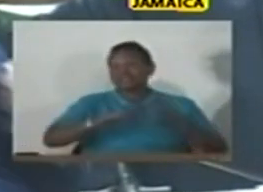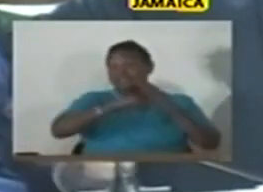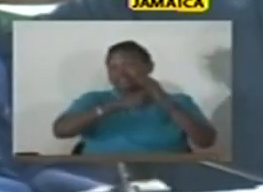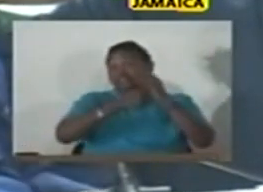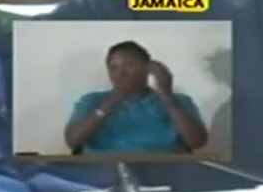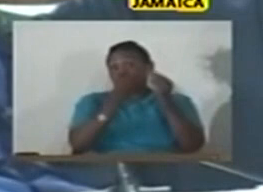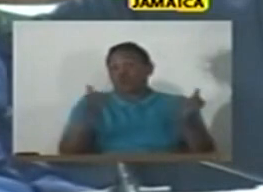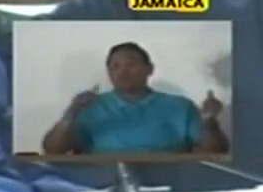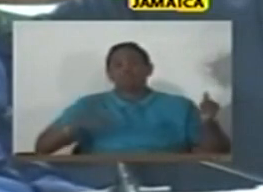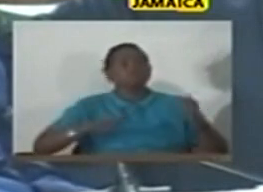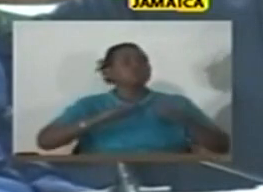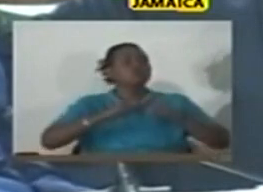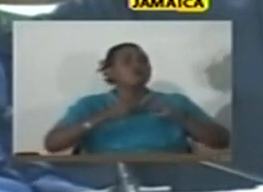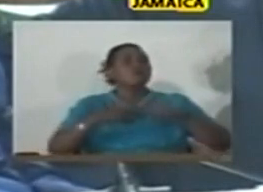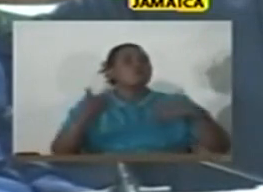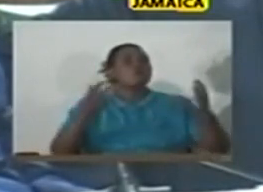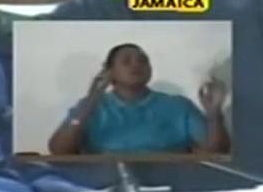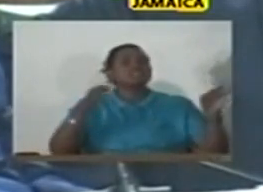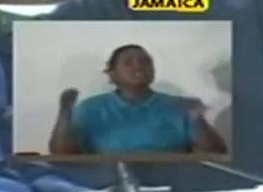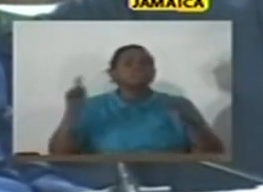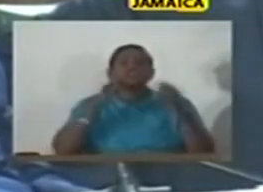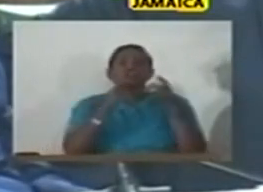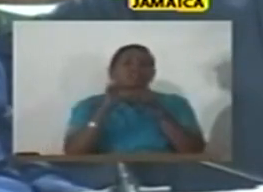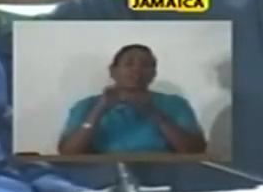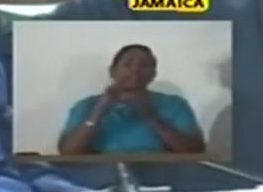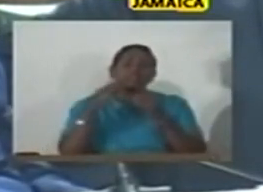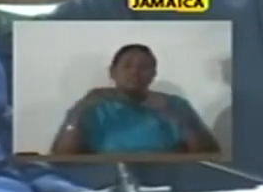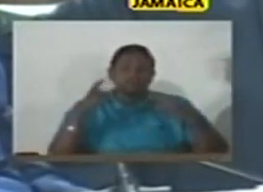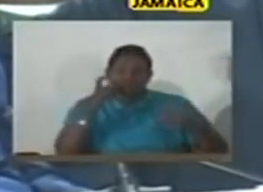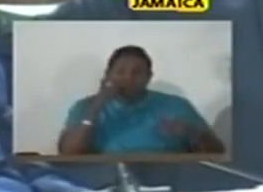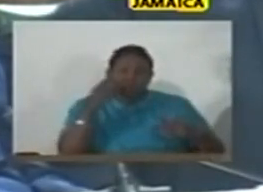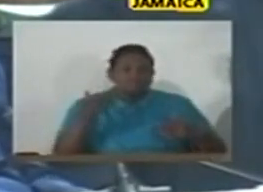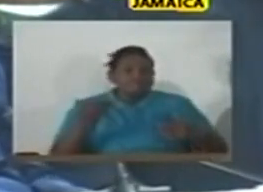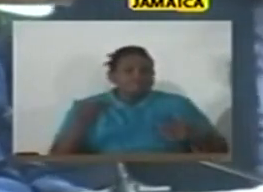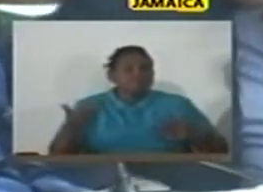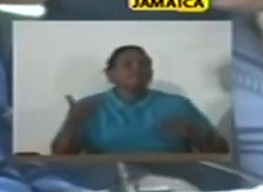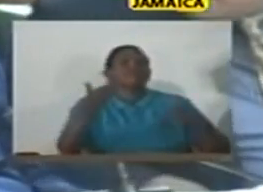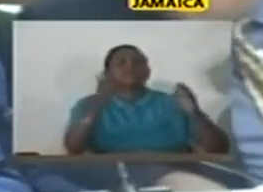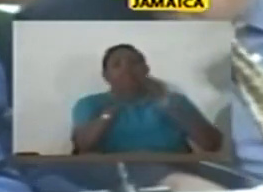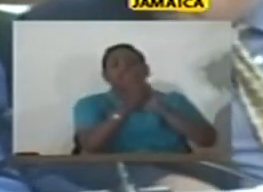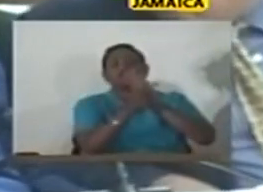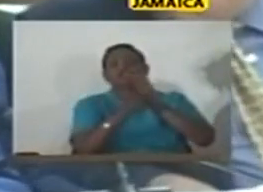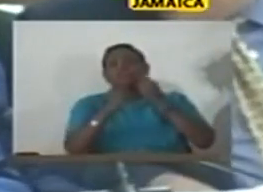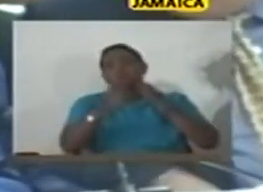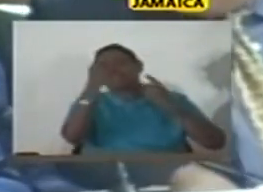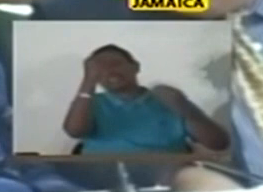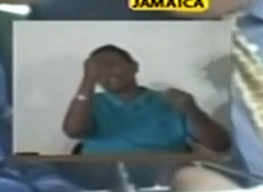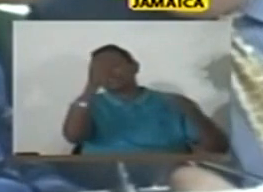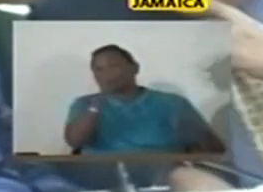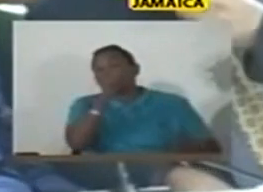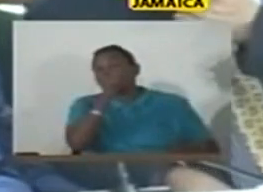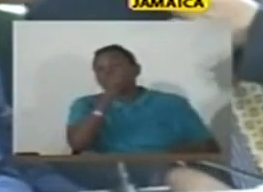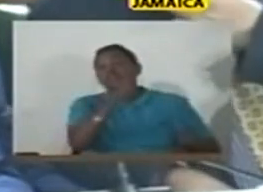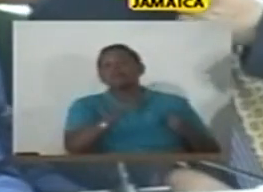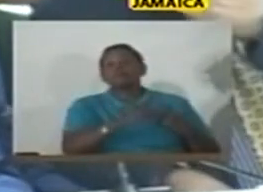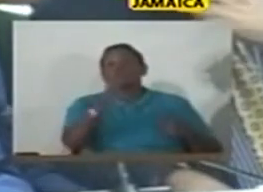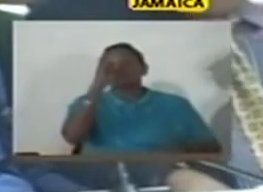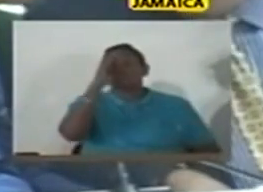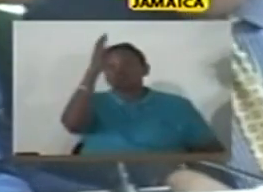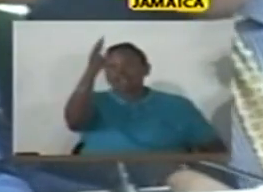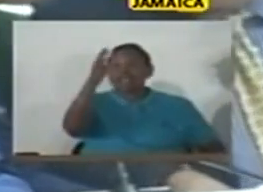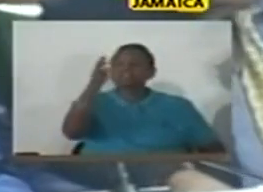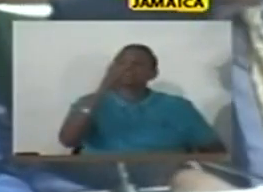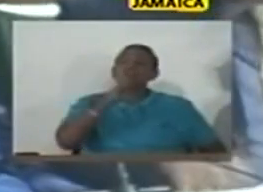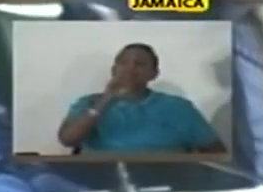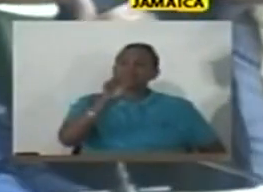Speaker, are decisions regarding pending legislation on data privacy, as well as the creation of